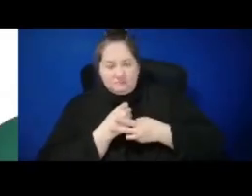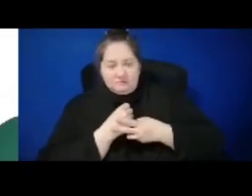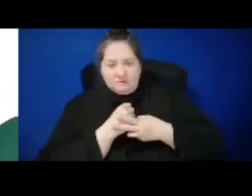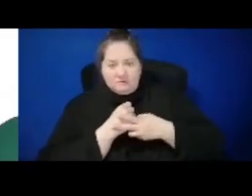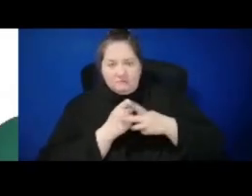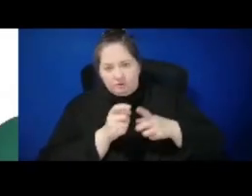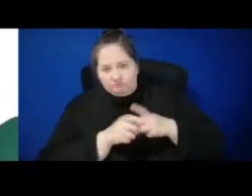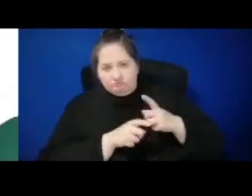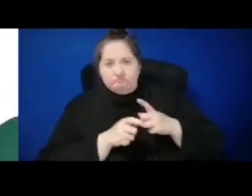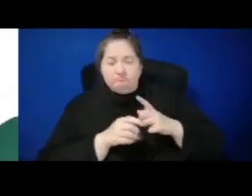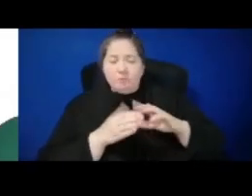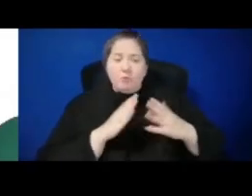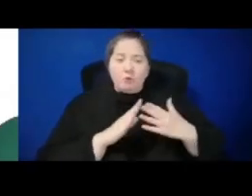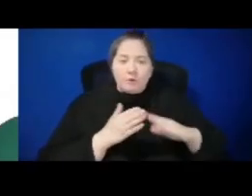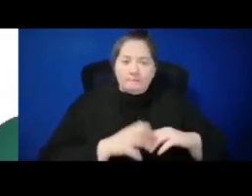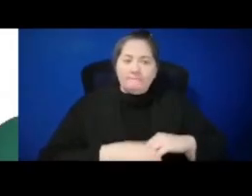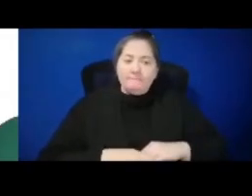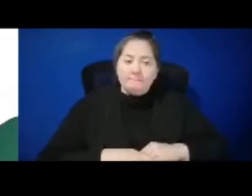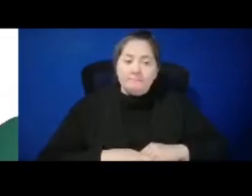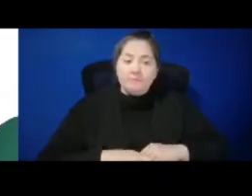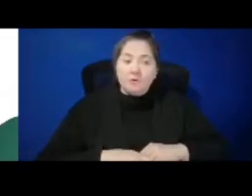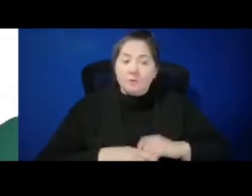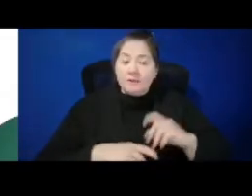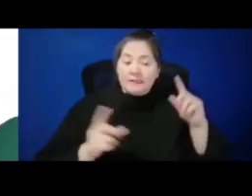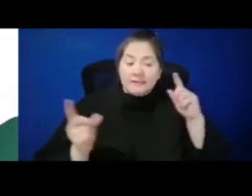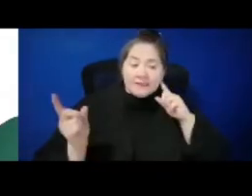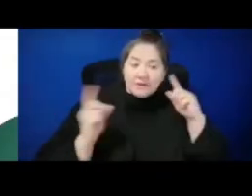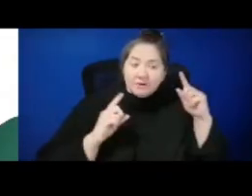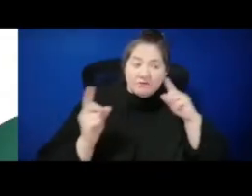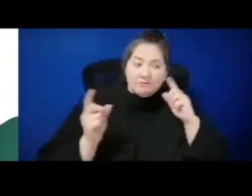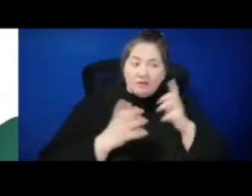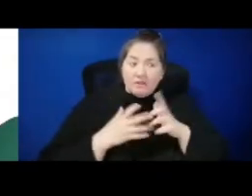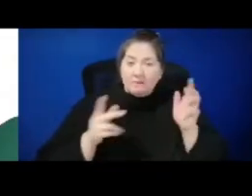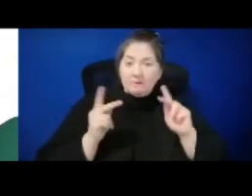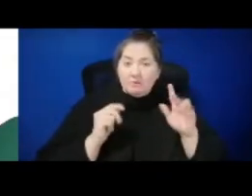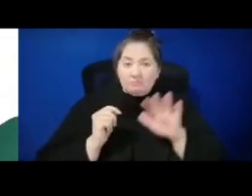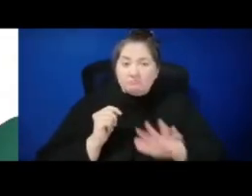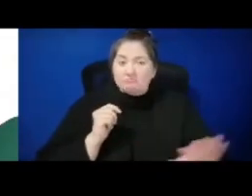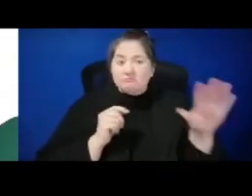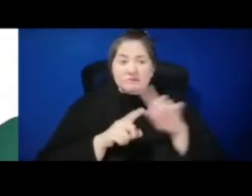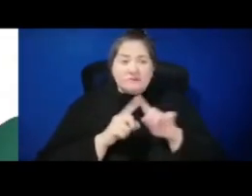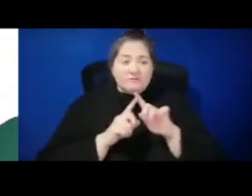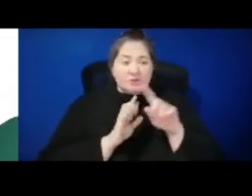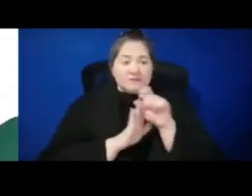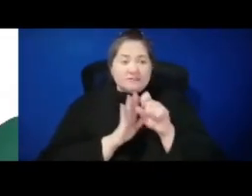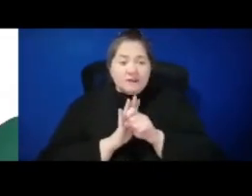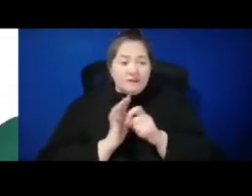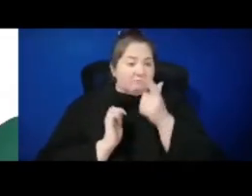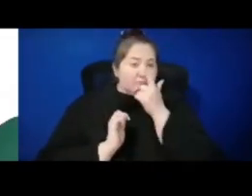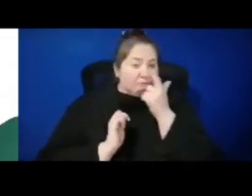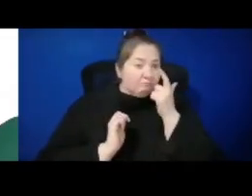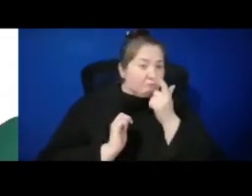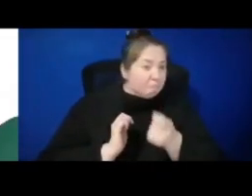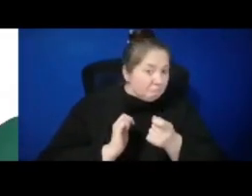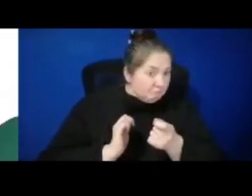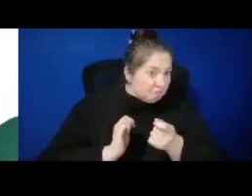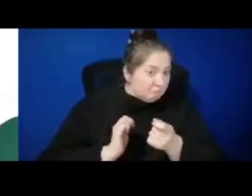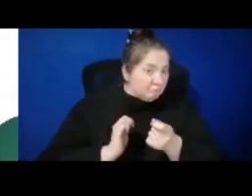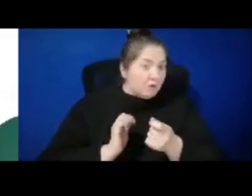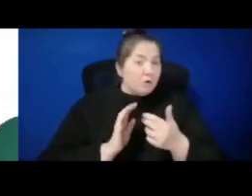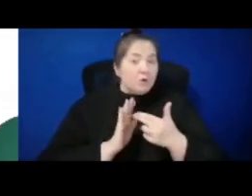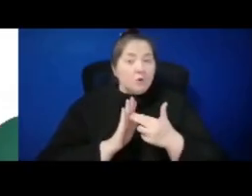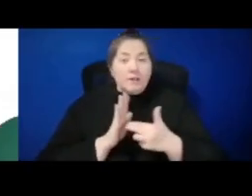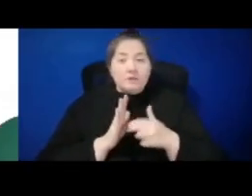particular community. So we are hearing from lots of folks in different states that have an interest in